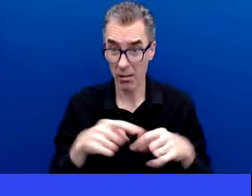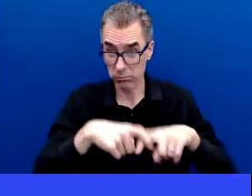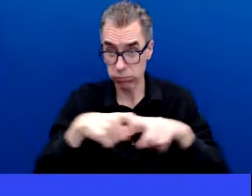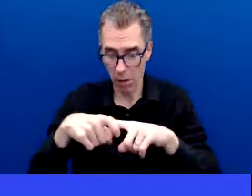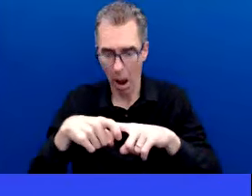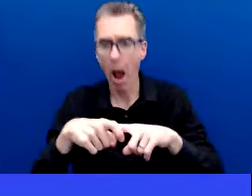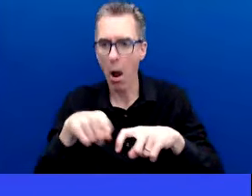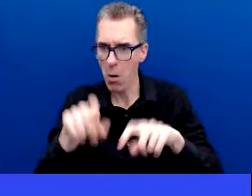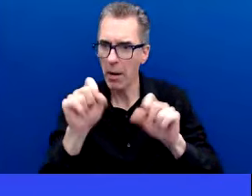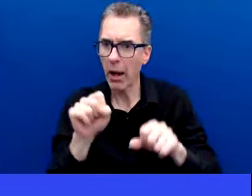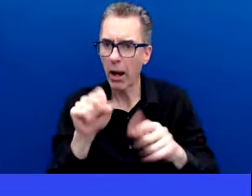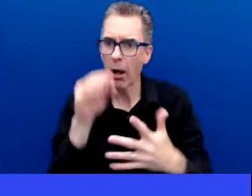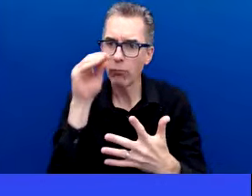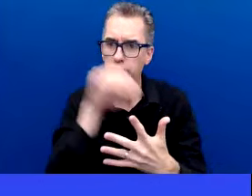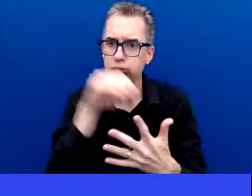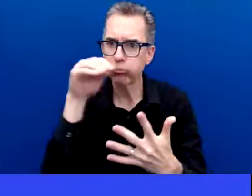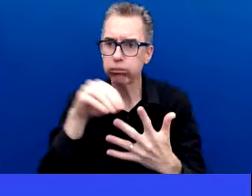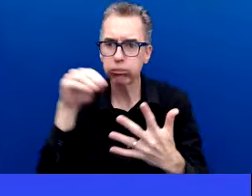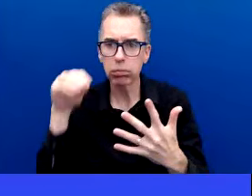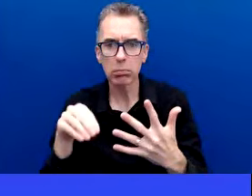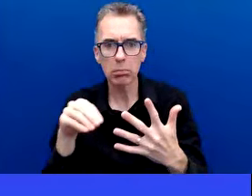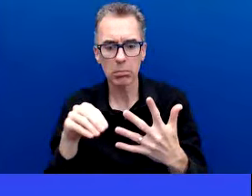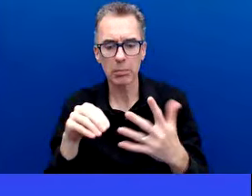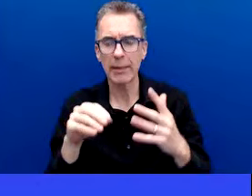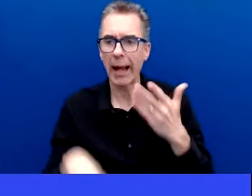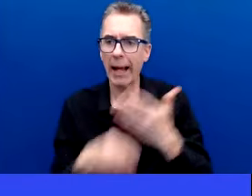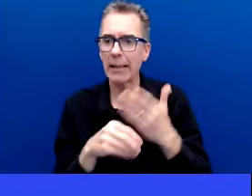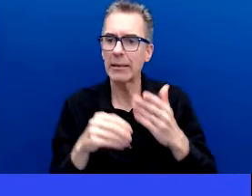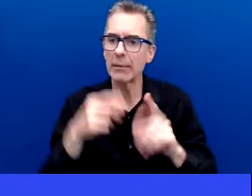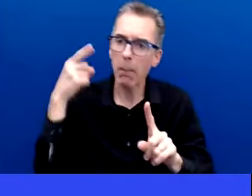teaching exercises. So that substantial that many